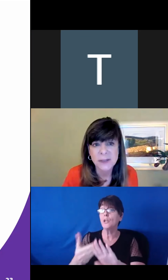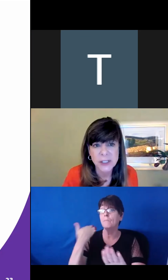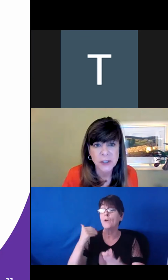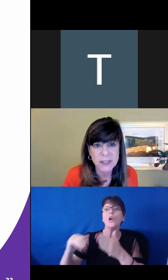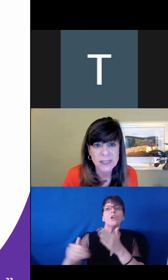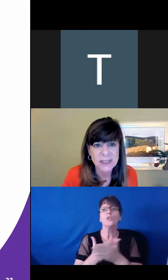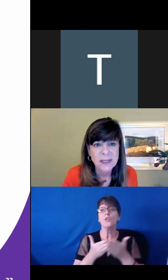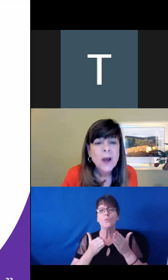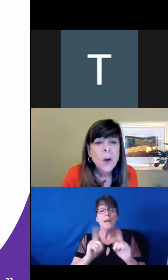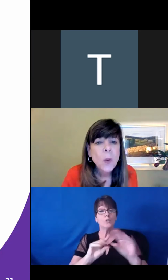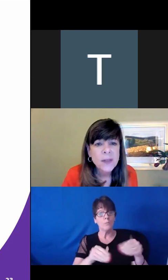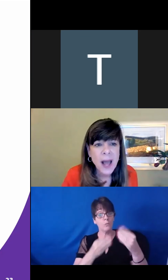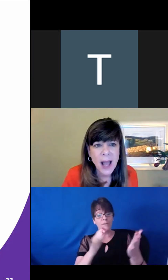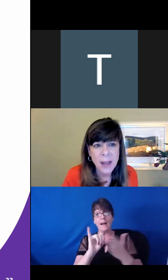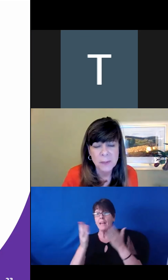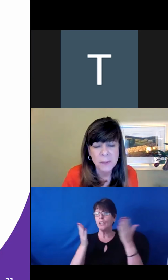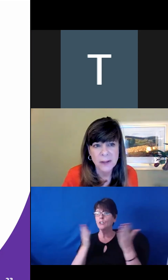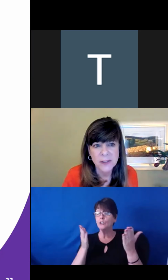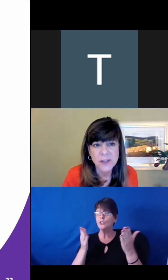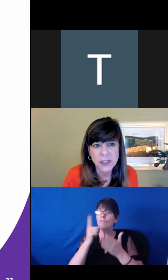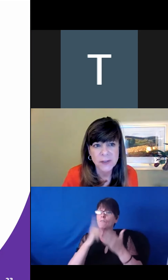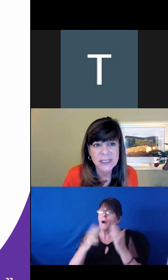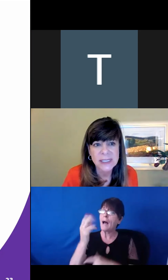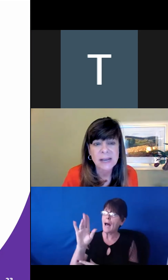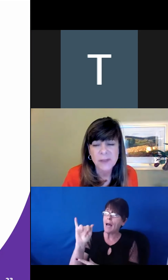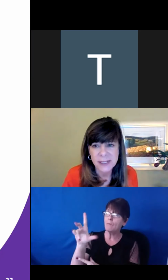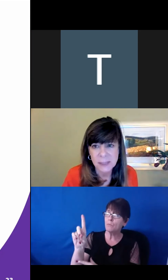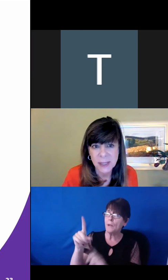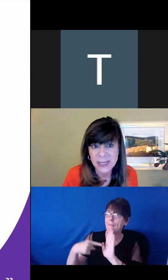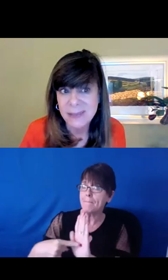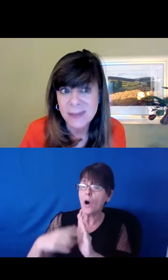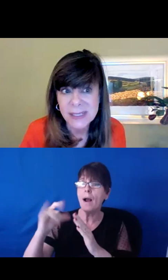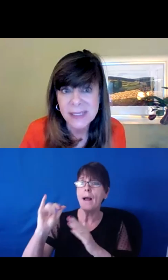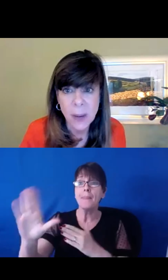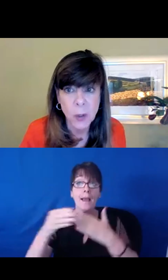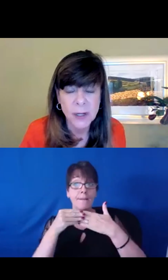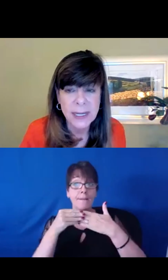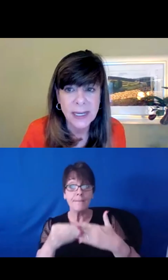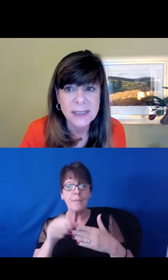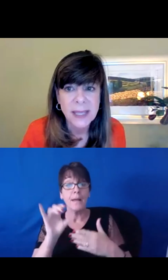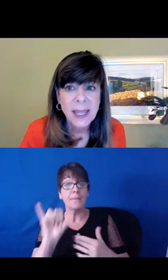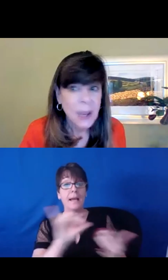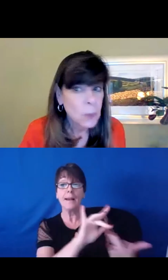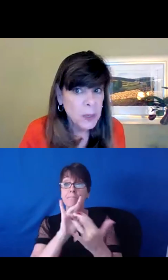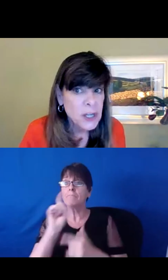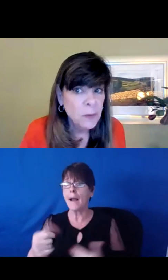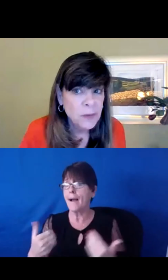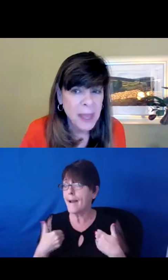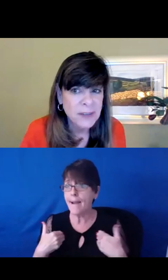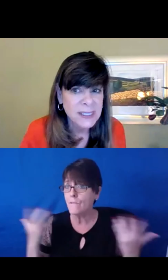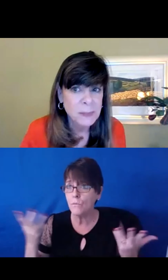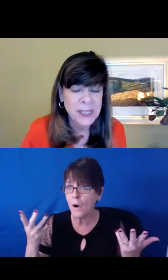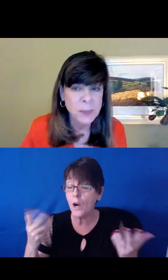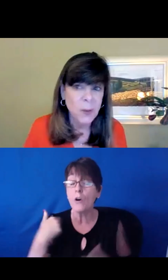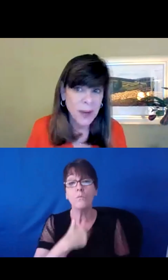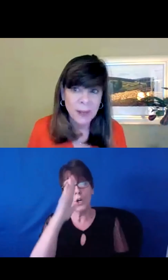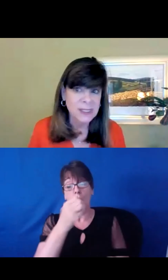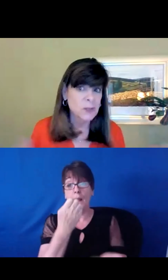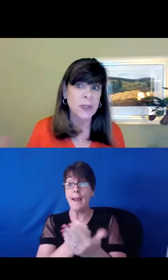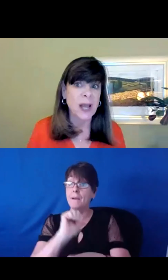of delivering services. What are the hybrid models of services and flexibility that this network needs? What we know from